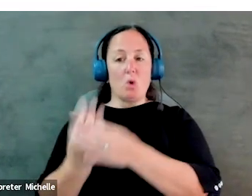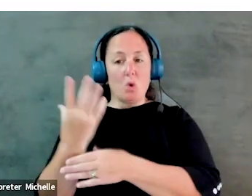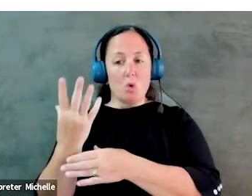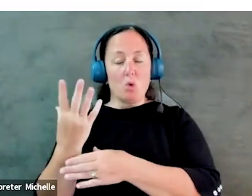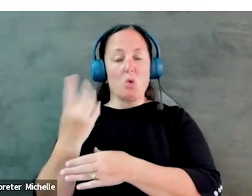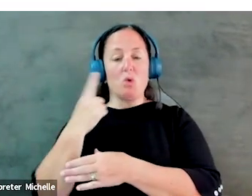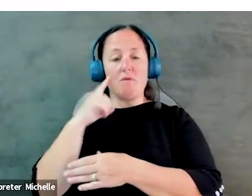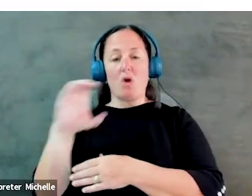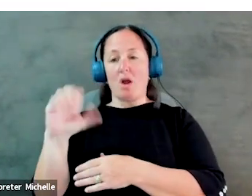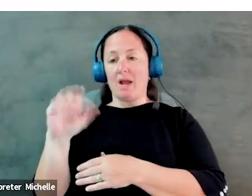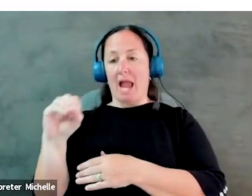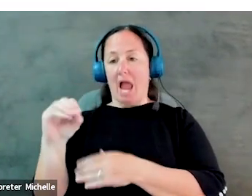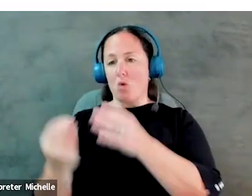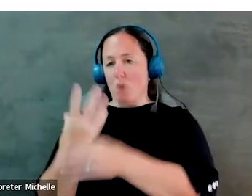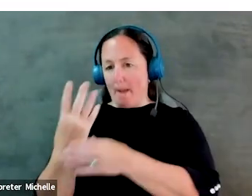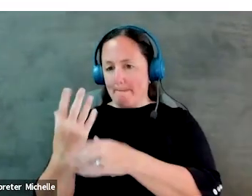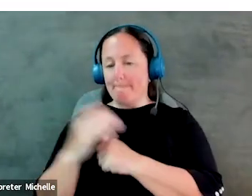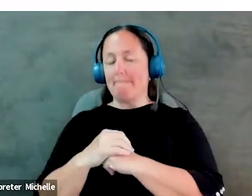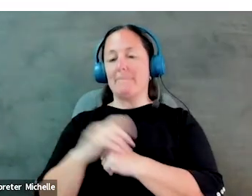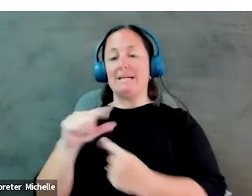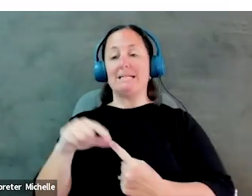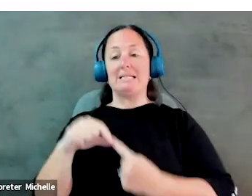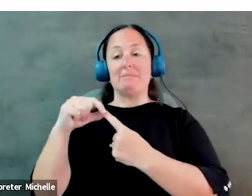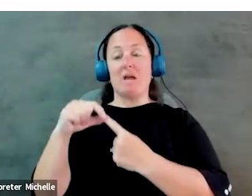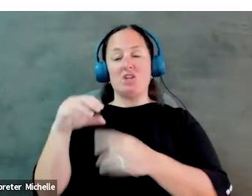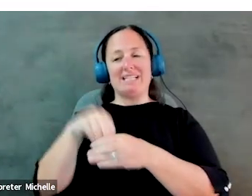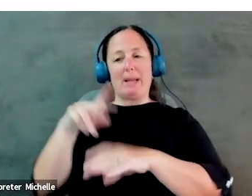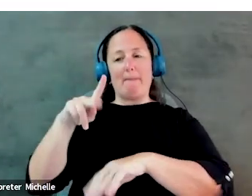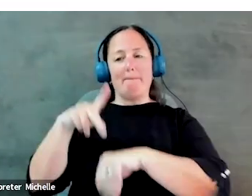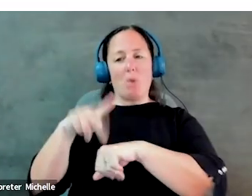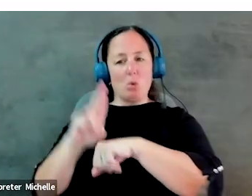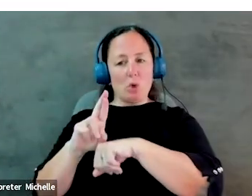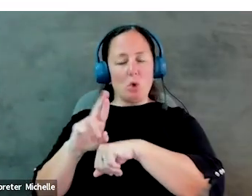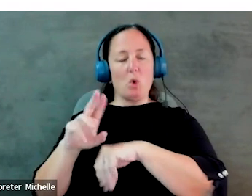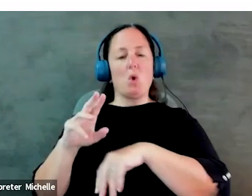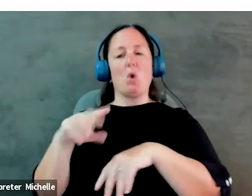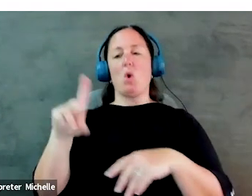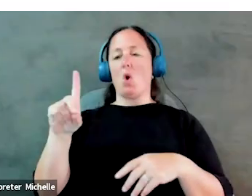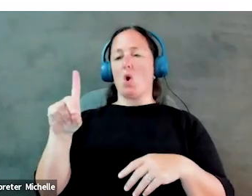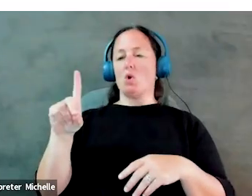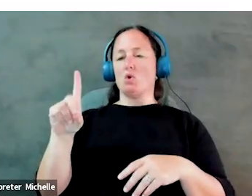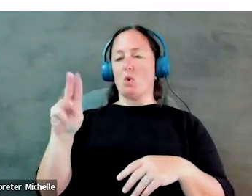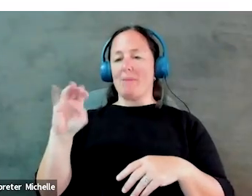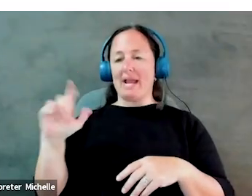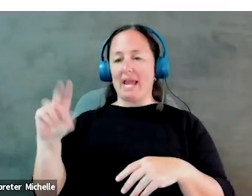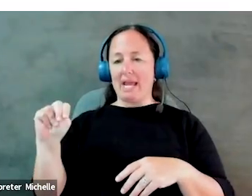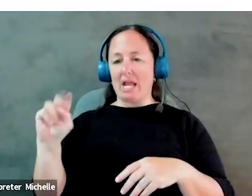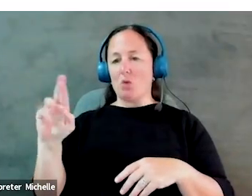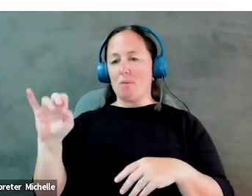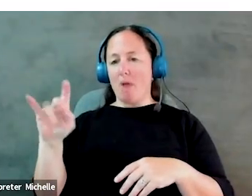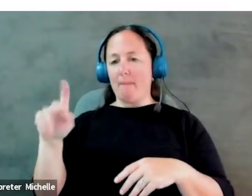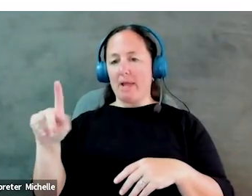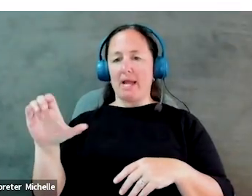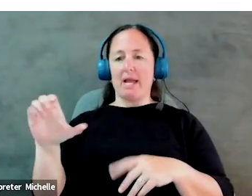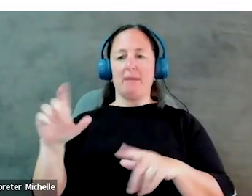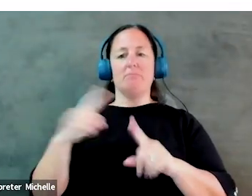grow of the cacao crop, especially in Puerto Rico, the Dominican Republic, and all the others from all the other